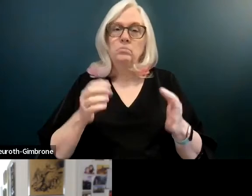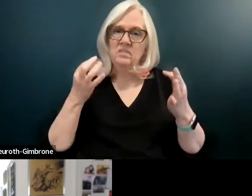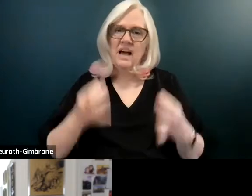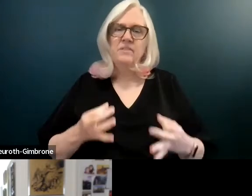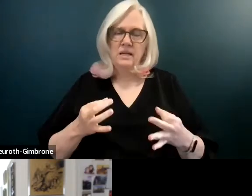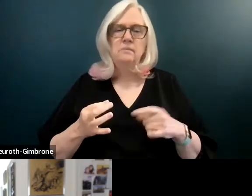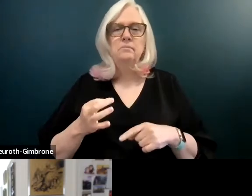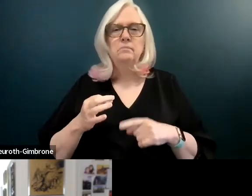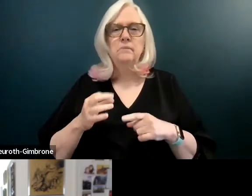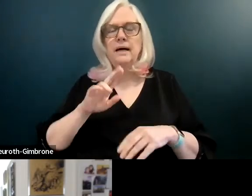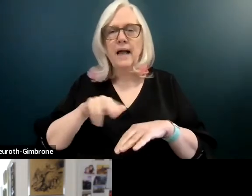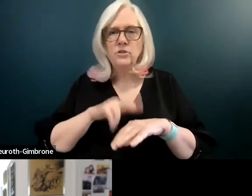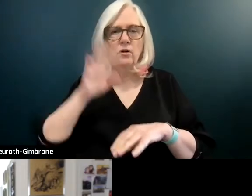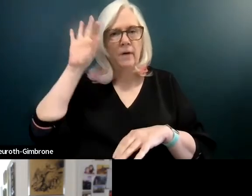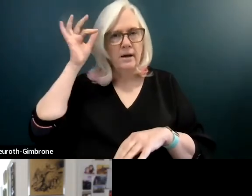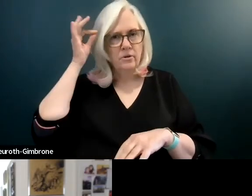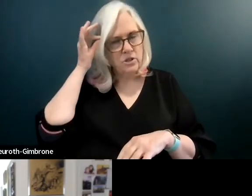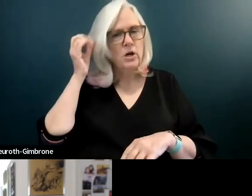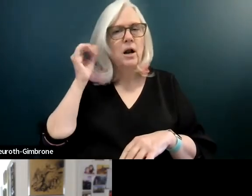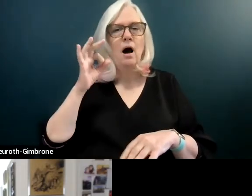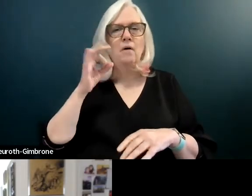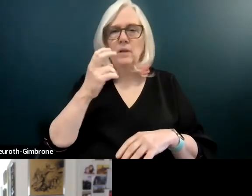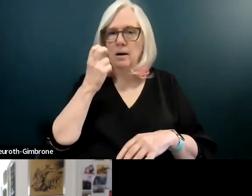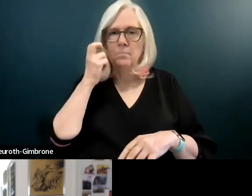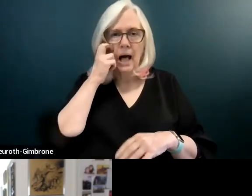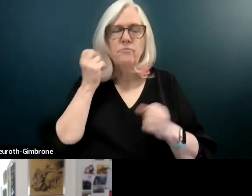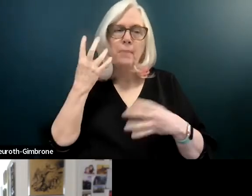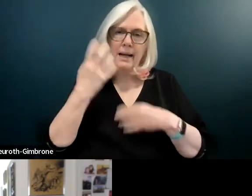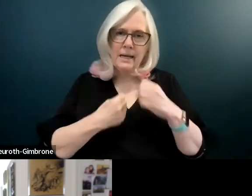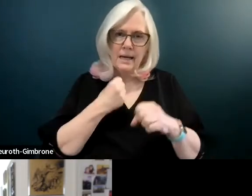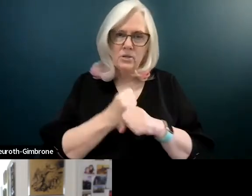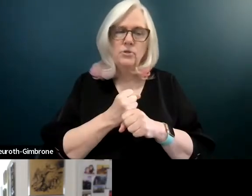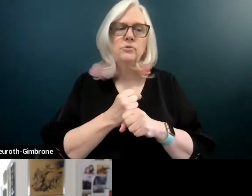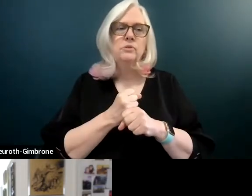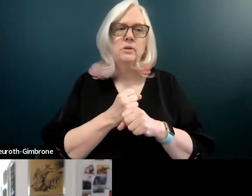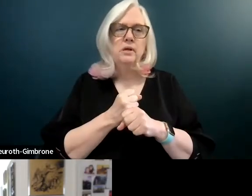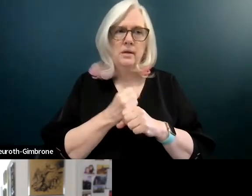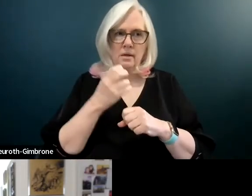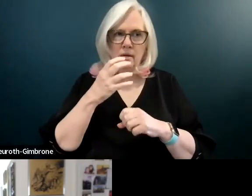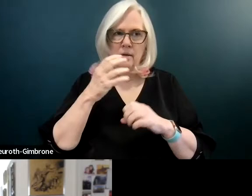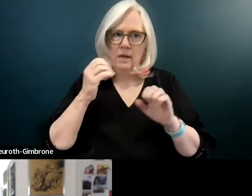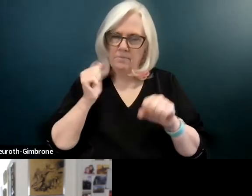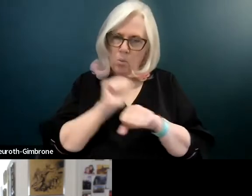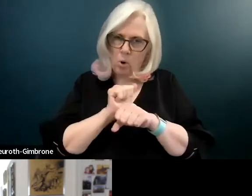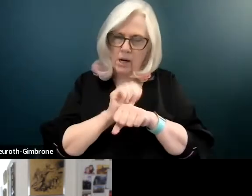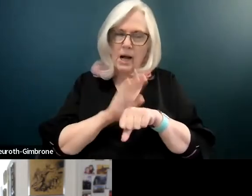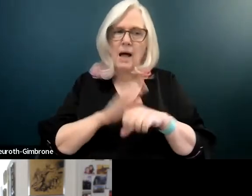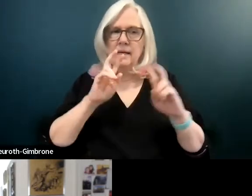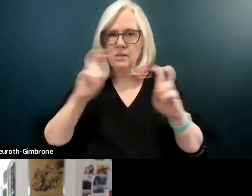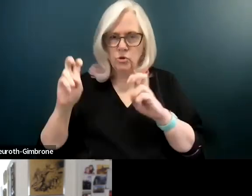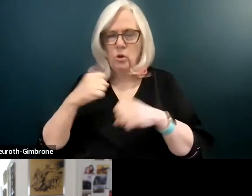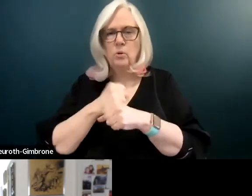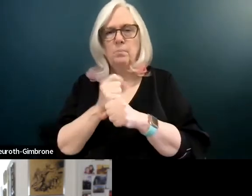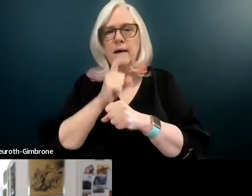National Federation of the Blind have for many, many years been fighting on the issue to ensure that families understand the importance